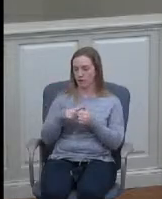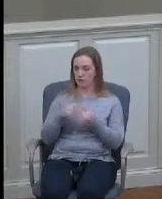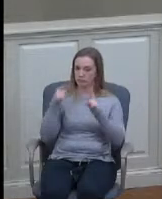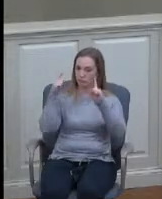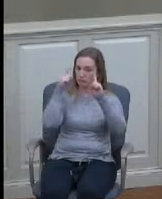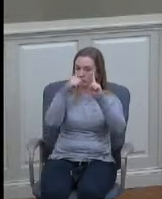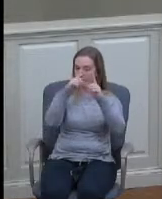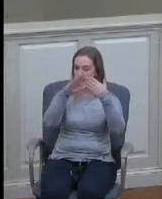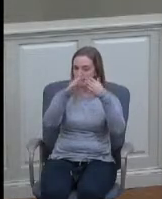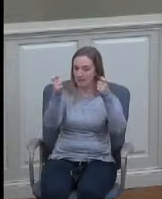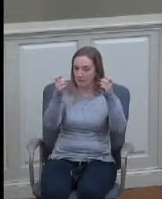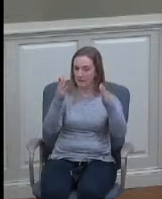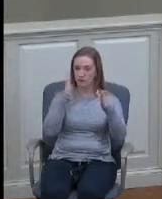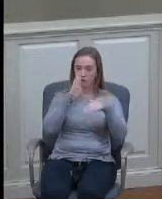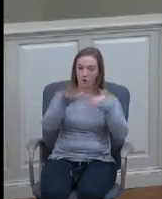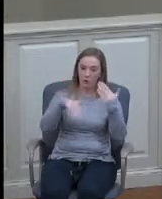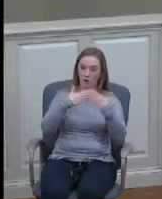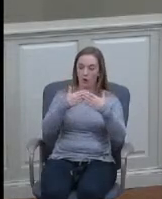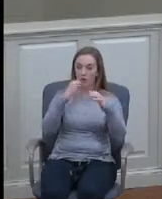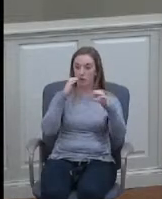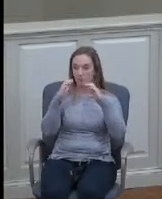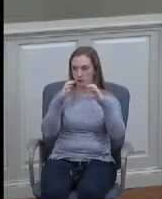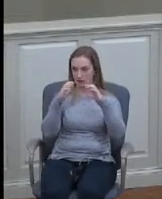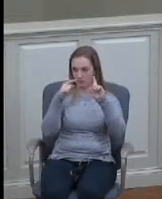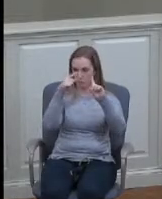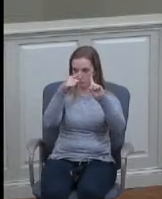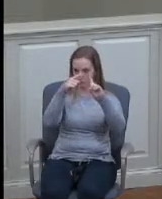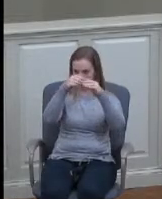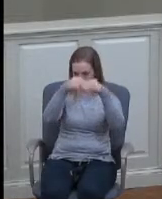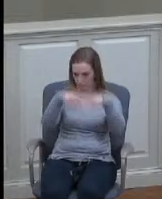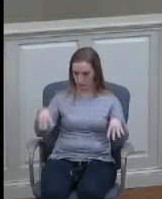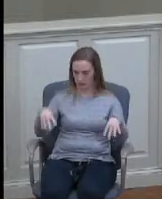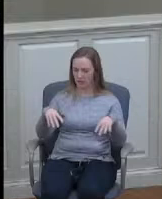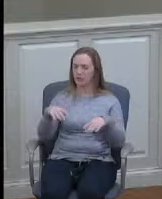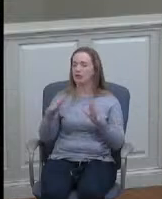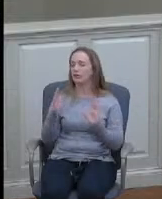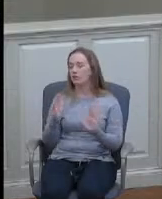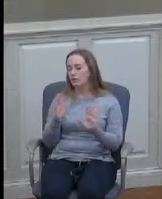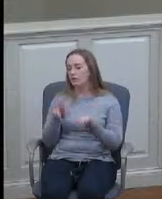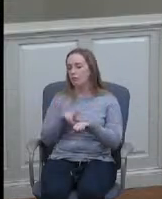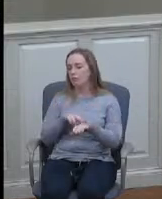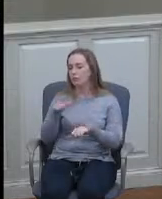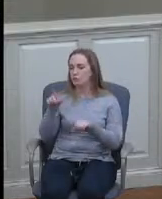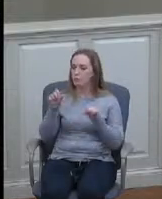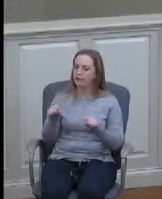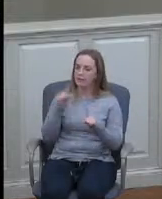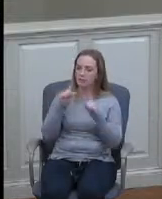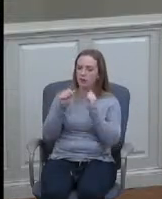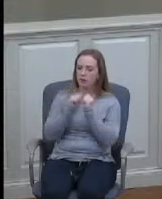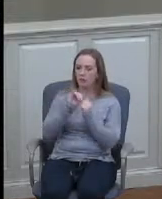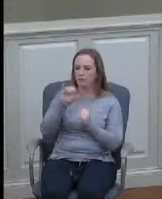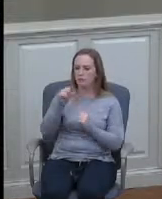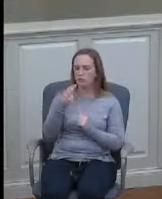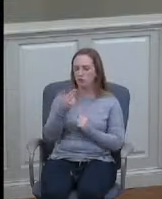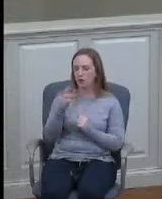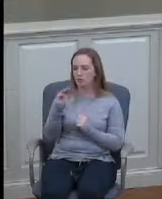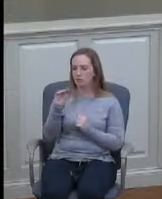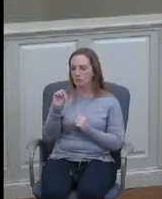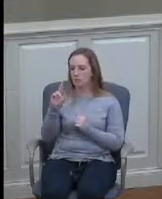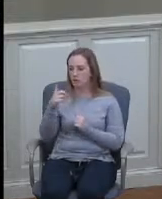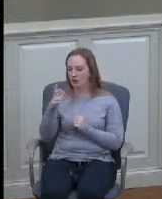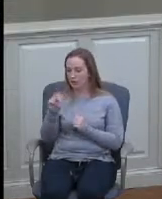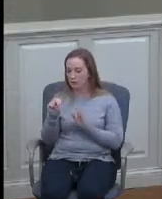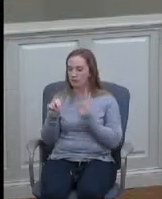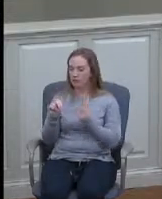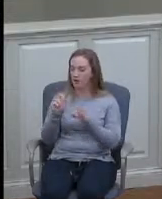manager for all communications, essentially. That's not to say you can't talk to Josh Morgan and Marshall Carrier, but